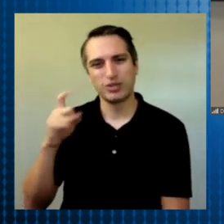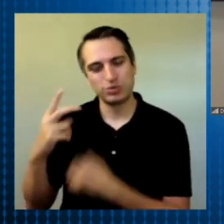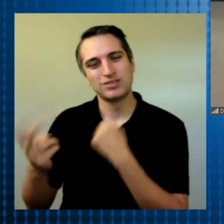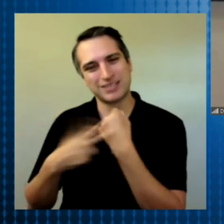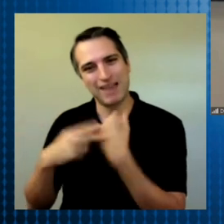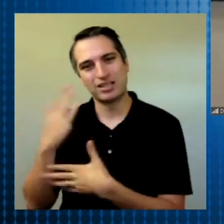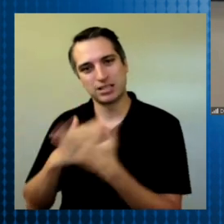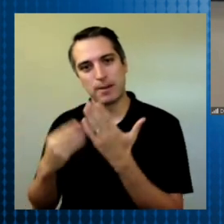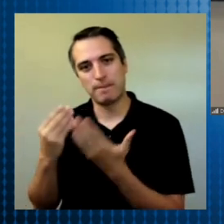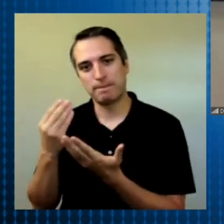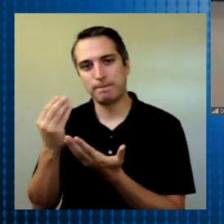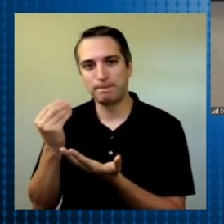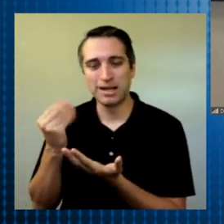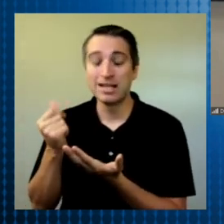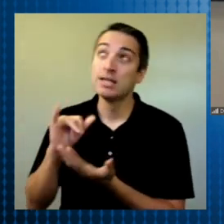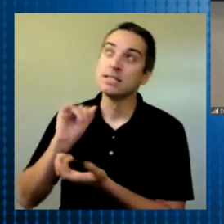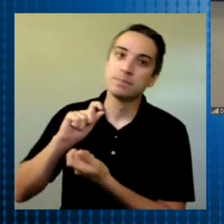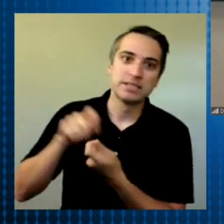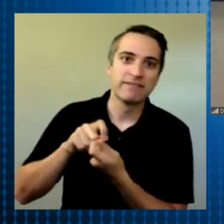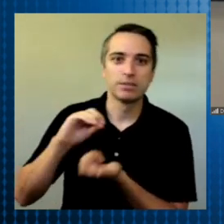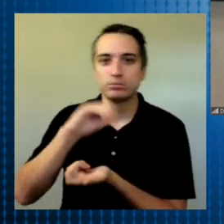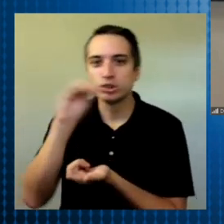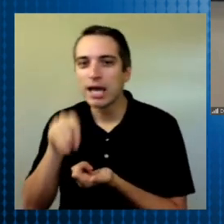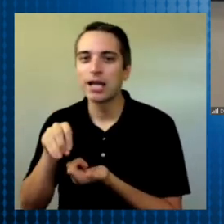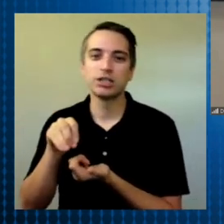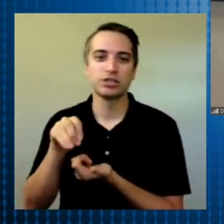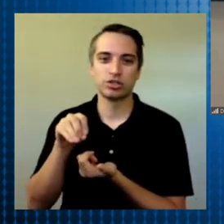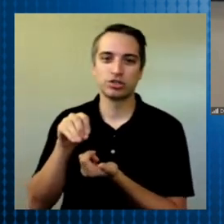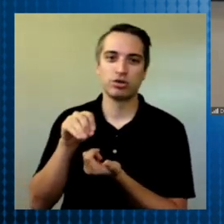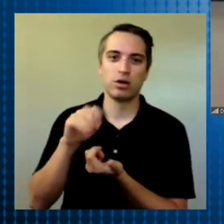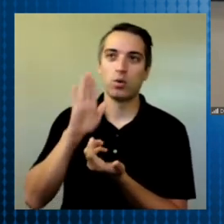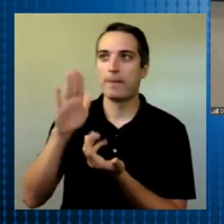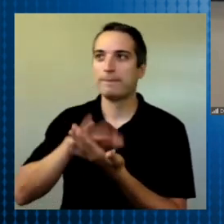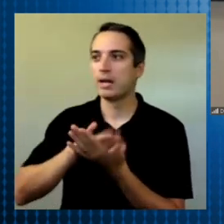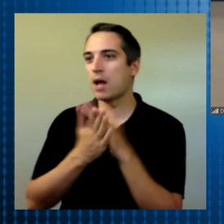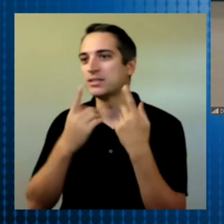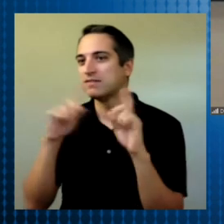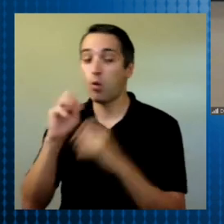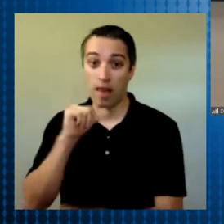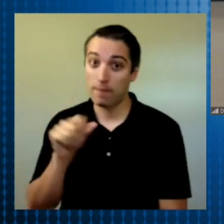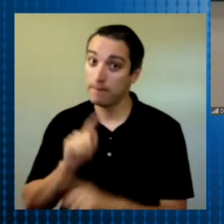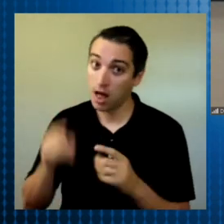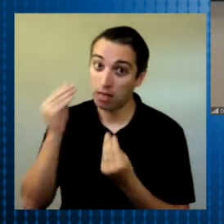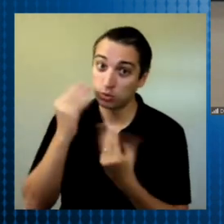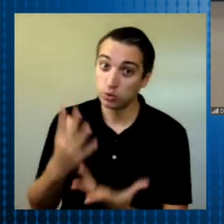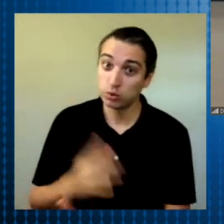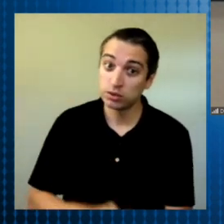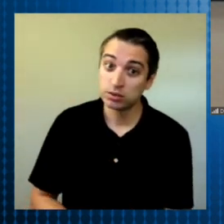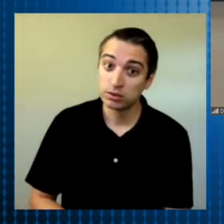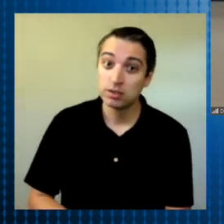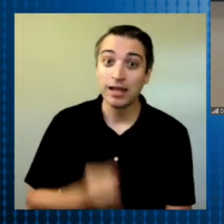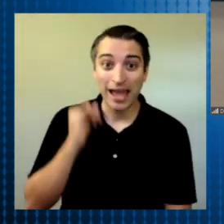And I don't know whether there's a number on it that makes you, you know, successful or not successful, but I can tell you this. If you